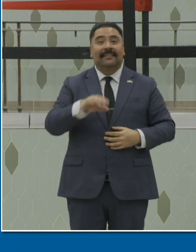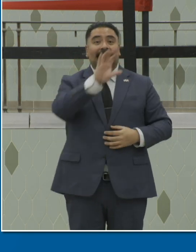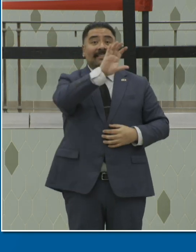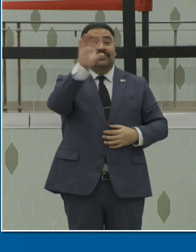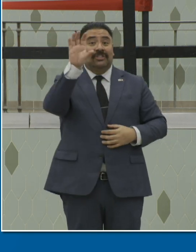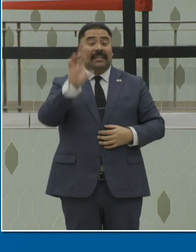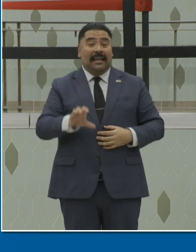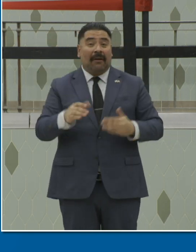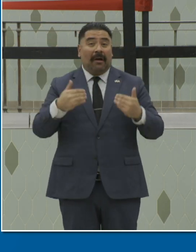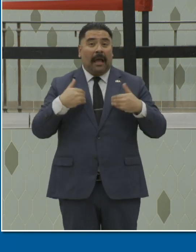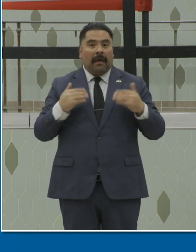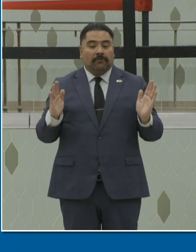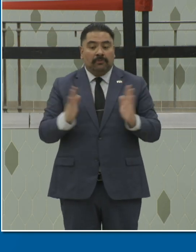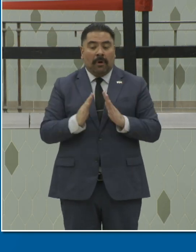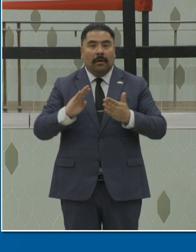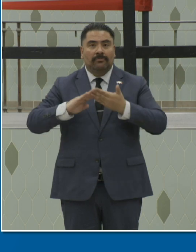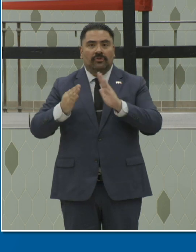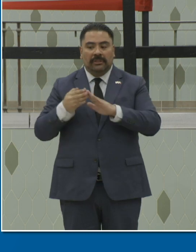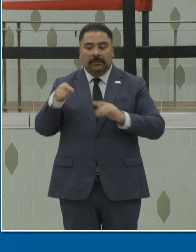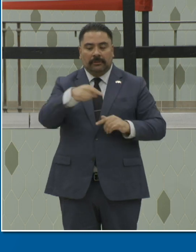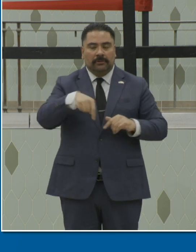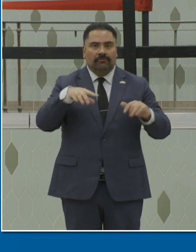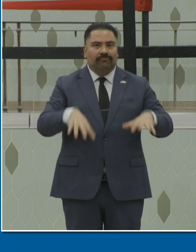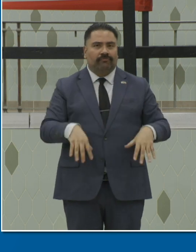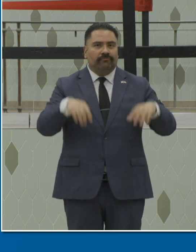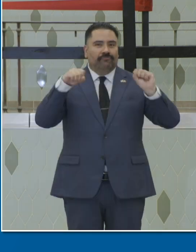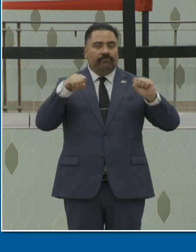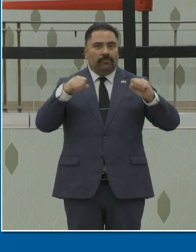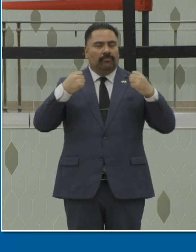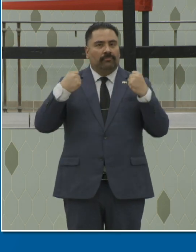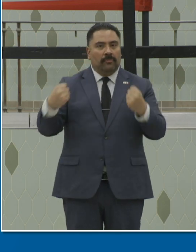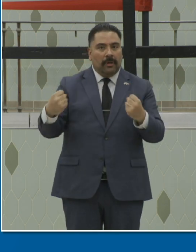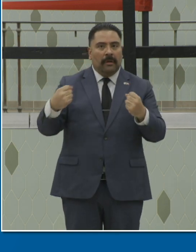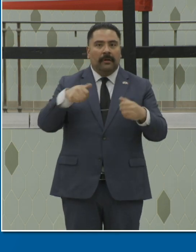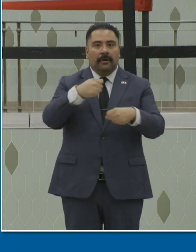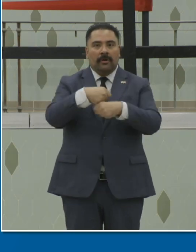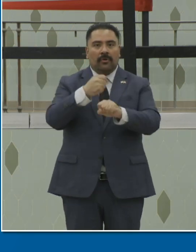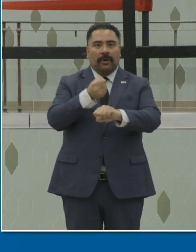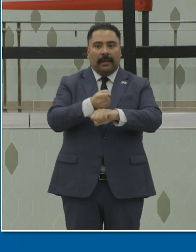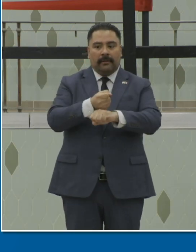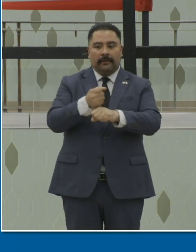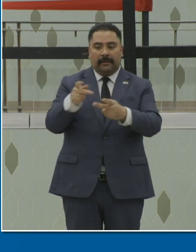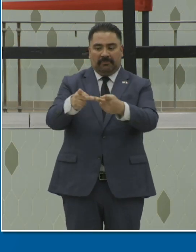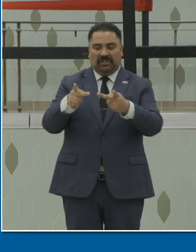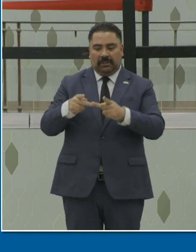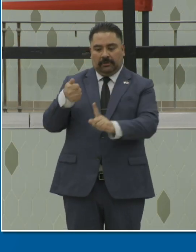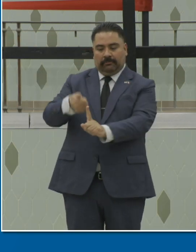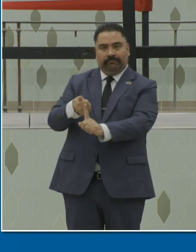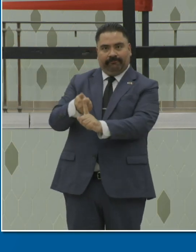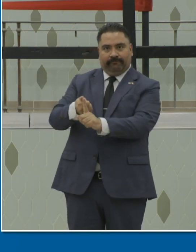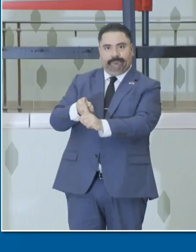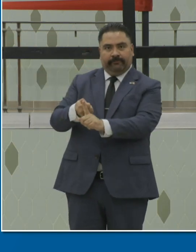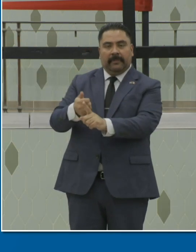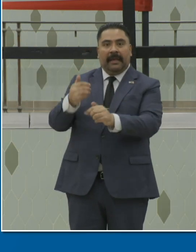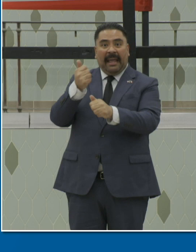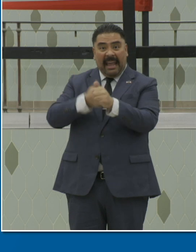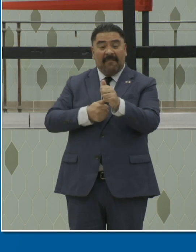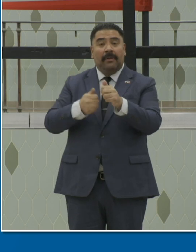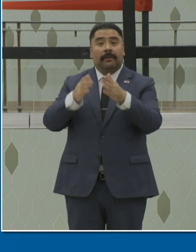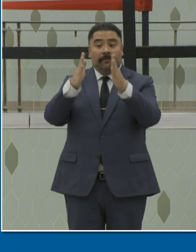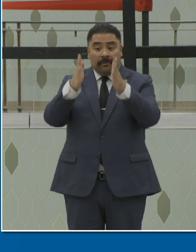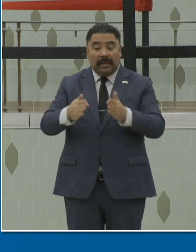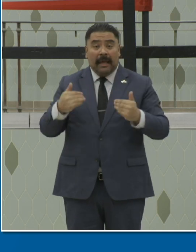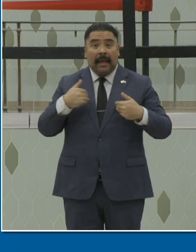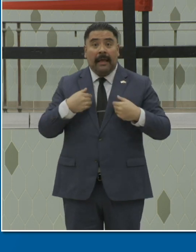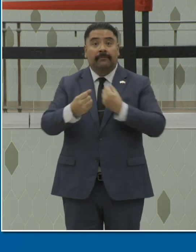Chicago joins a small group of cities that have taken a bold step of creating a dedicated position that ensures every resident has access to